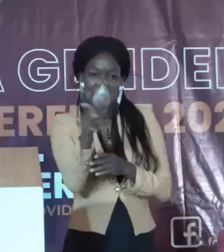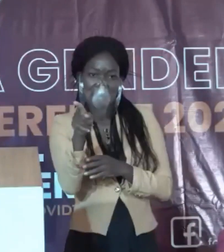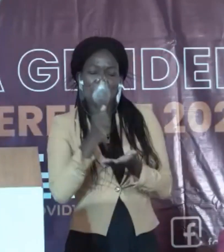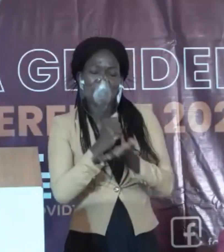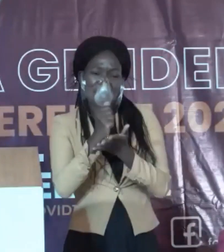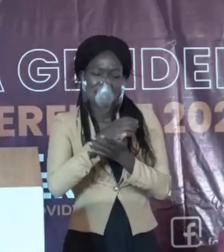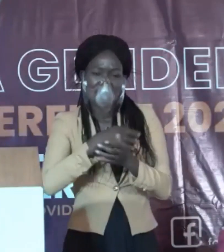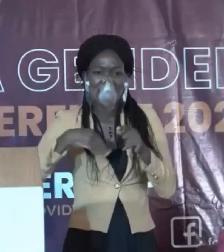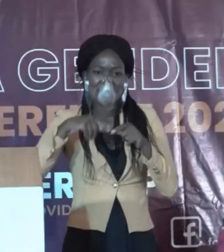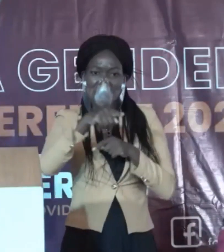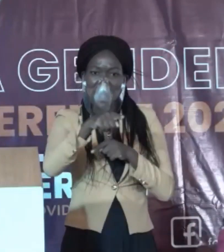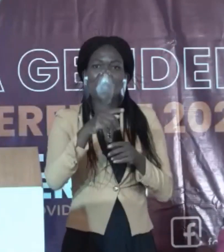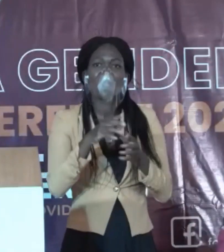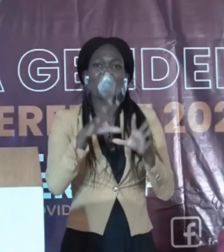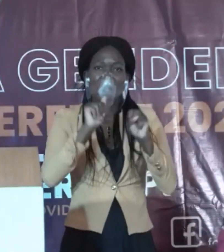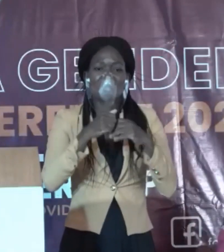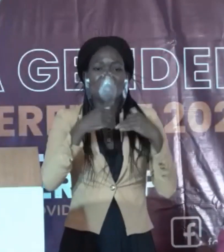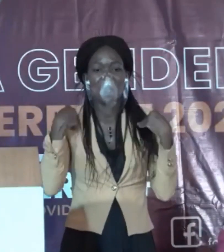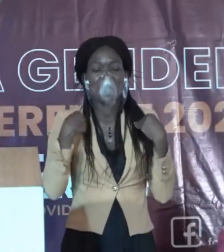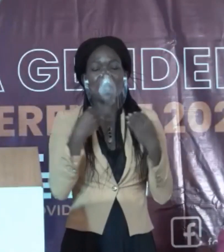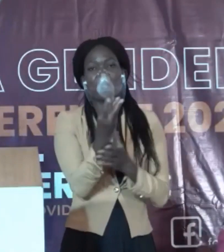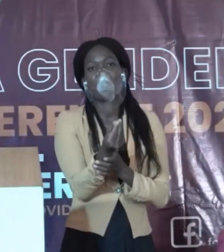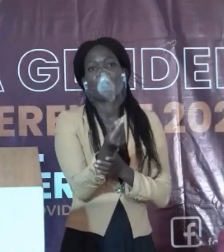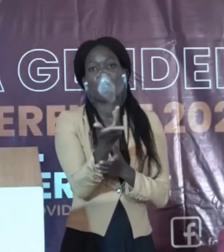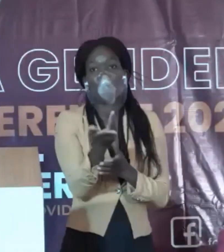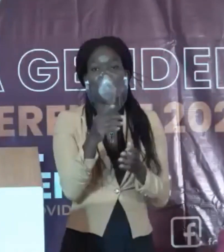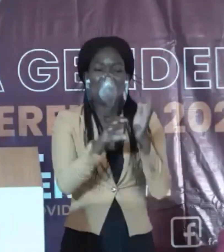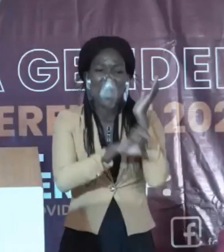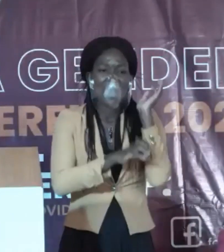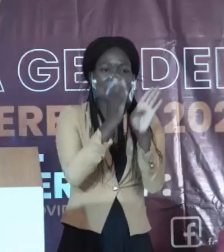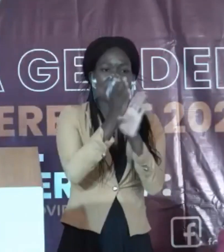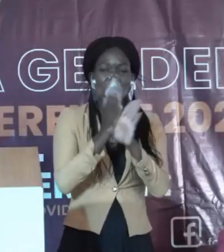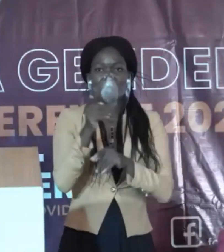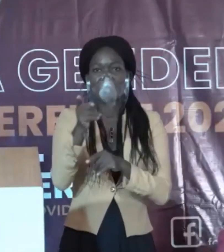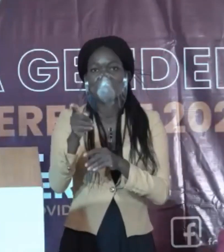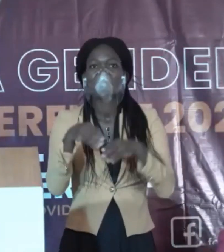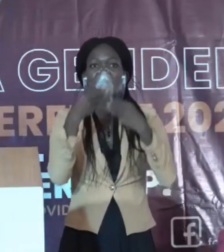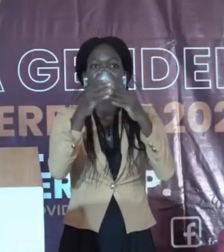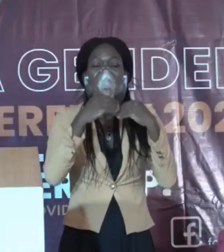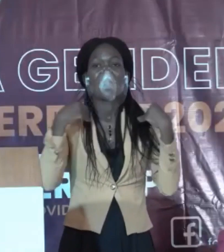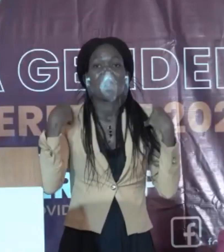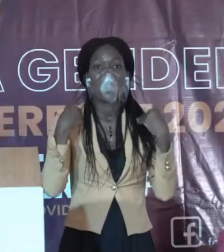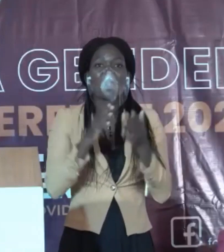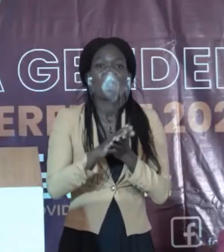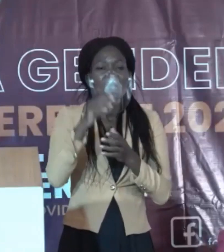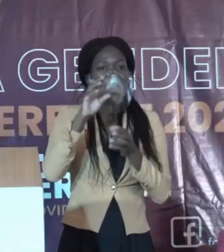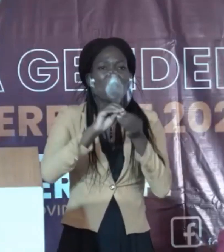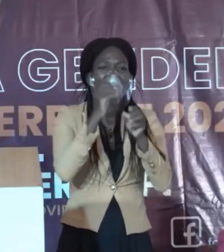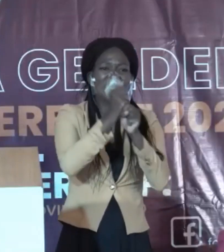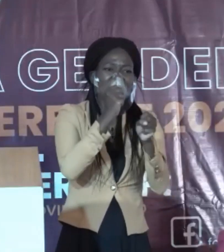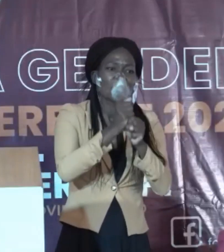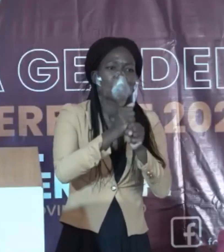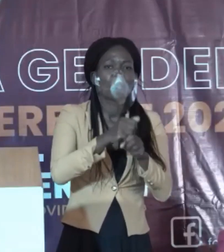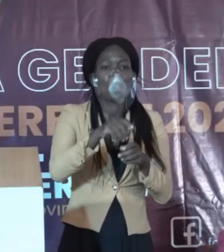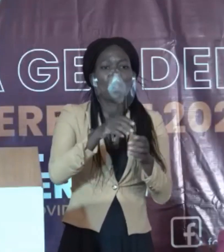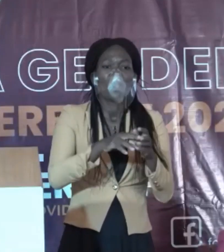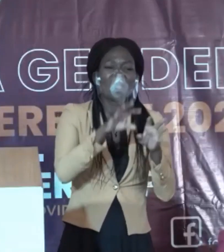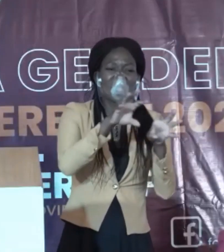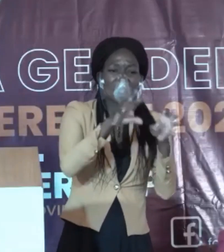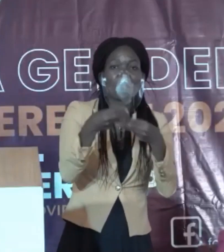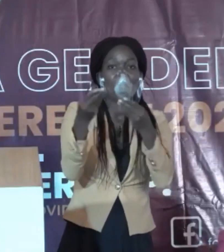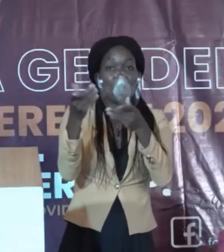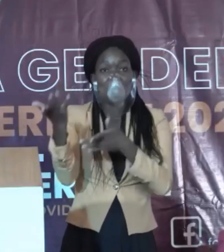our countries. It will allow them to easily utilize the facilities at an affordable cost and create